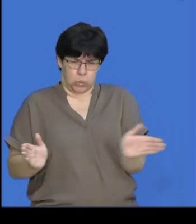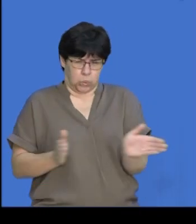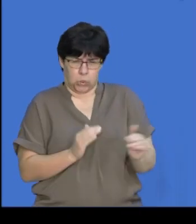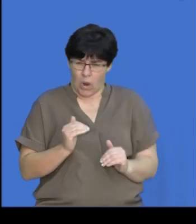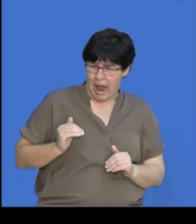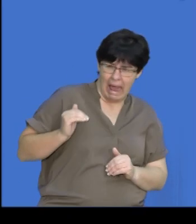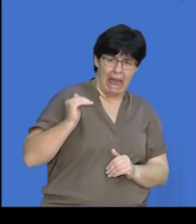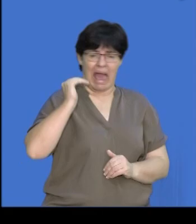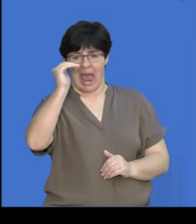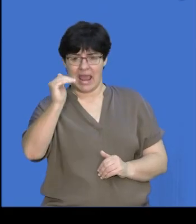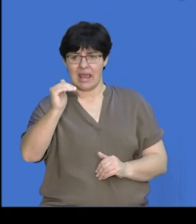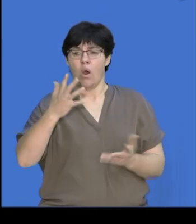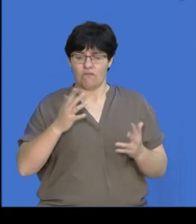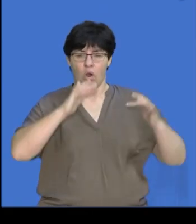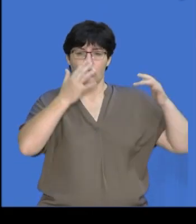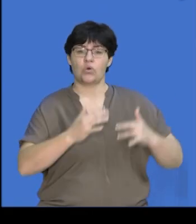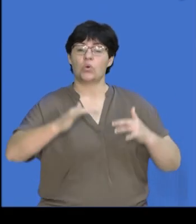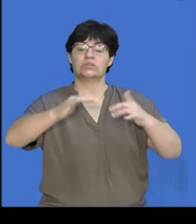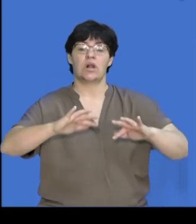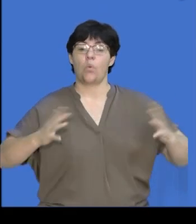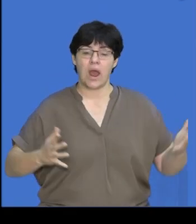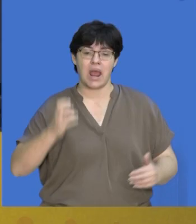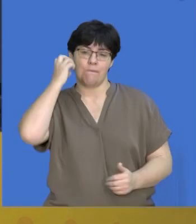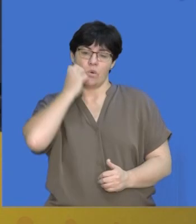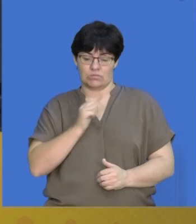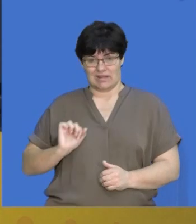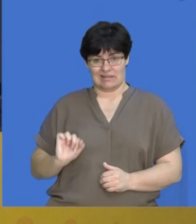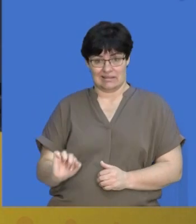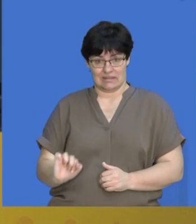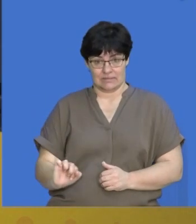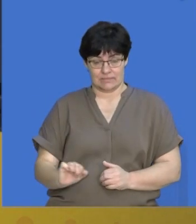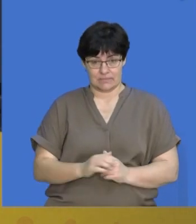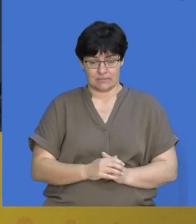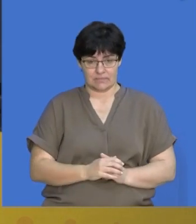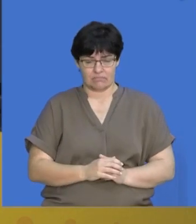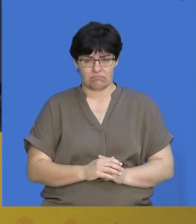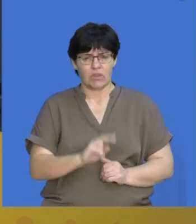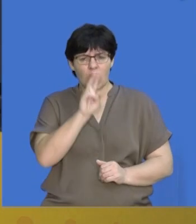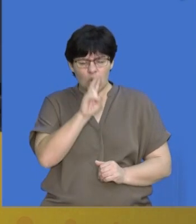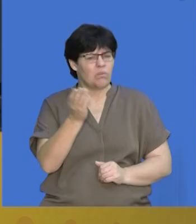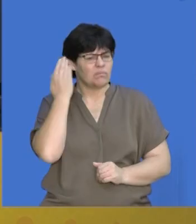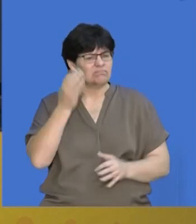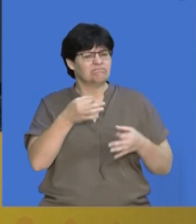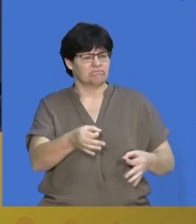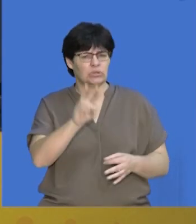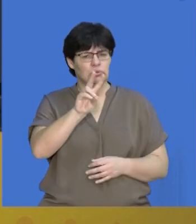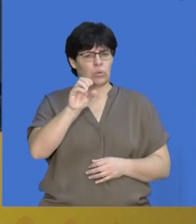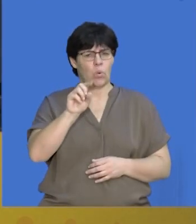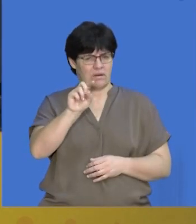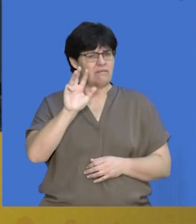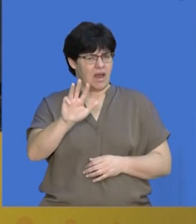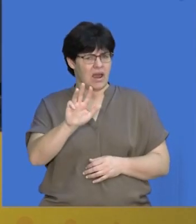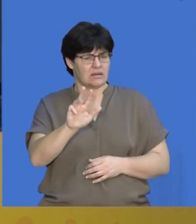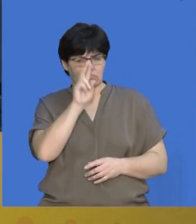on the coastal areas of Mozambique. Now, if you look at this previous question paper, your 2019 paper, you'll note